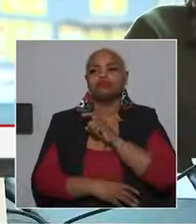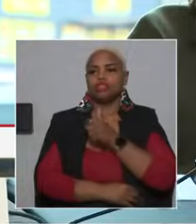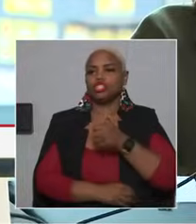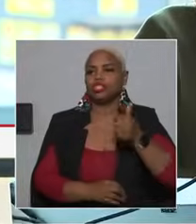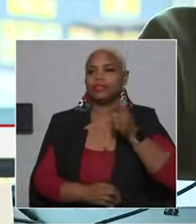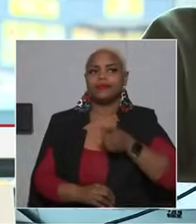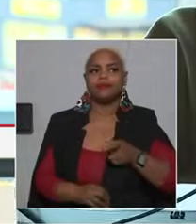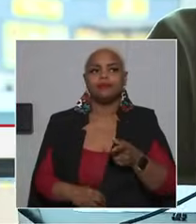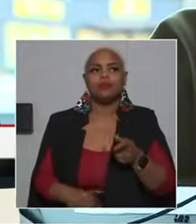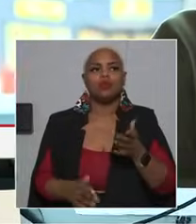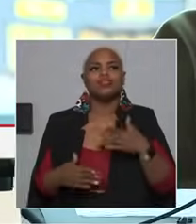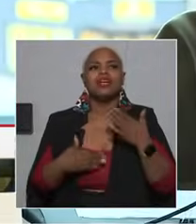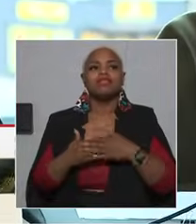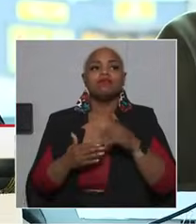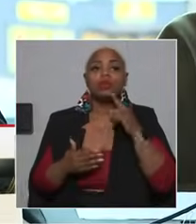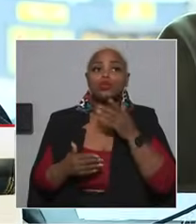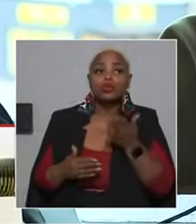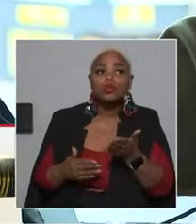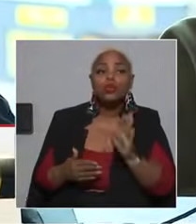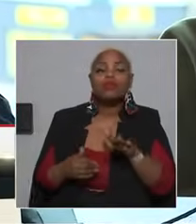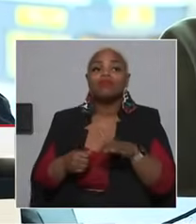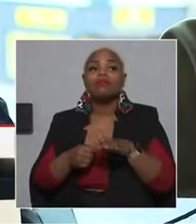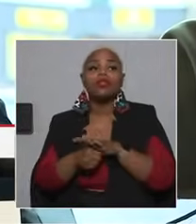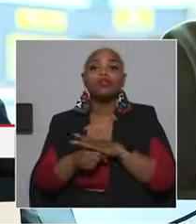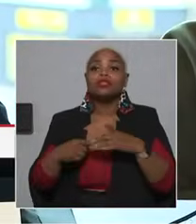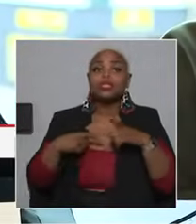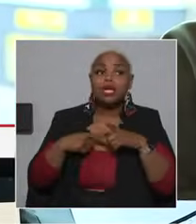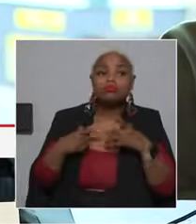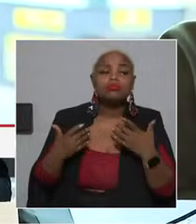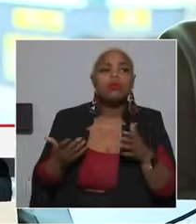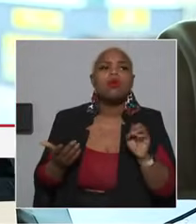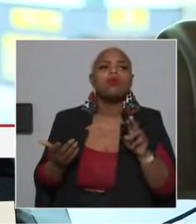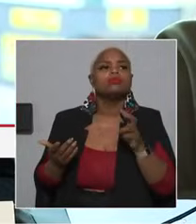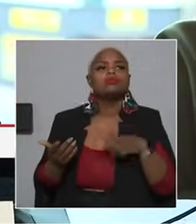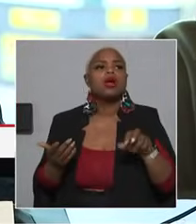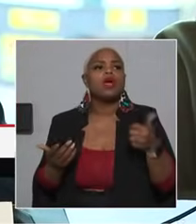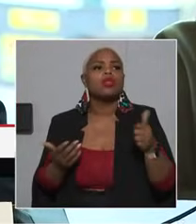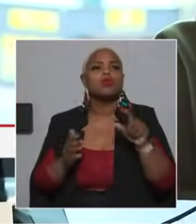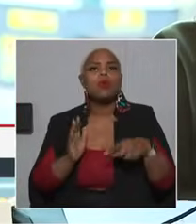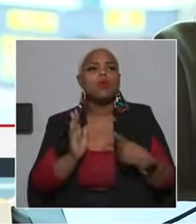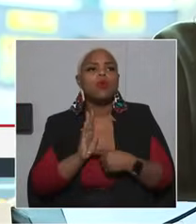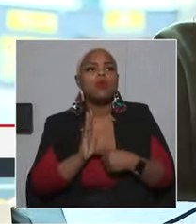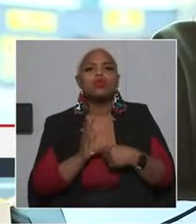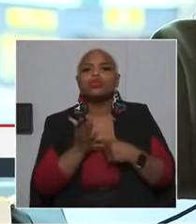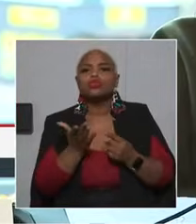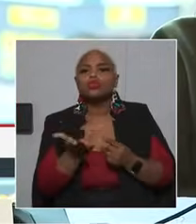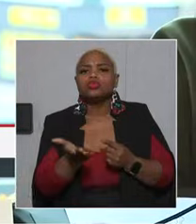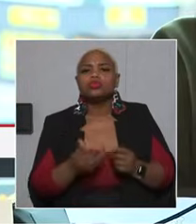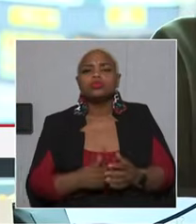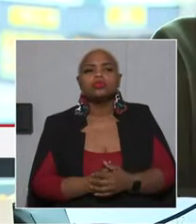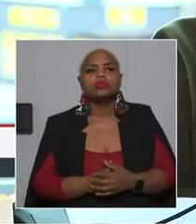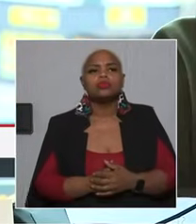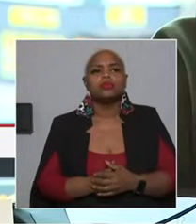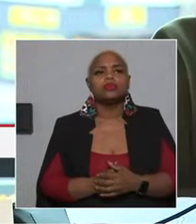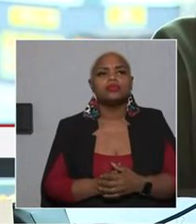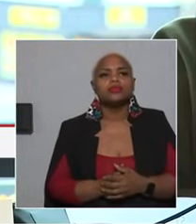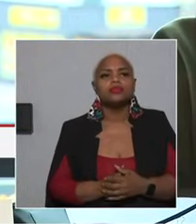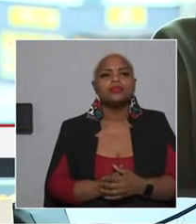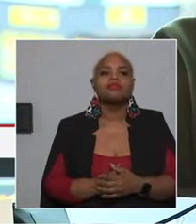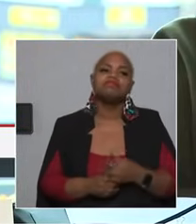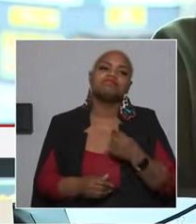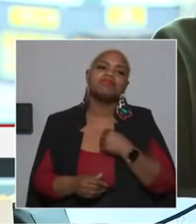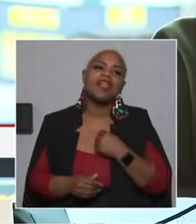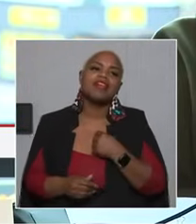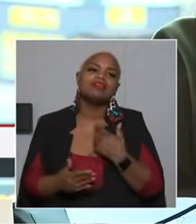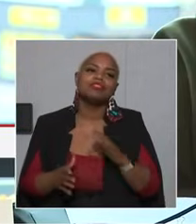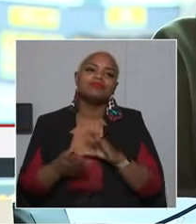Are you retiring altogether? Anything you could share? So as I shared earlier this morning with Fox 5, I think the next step for me